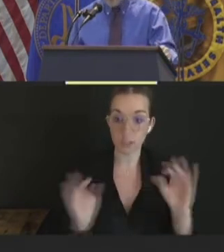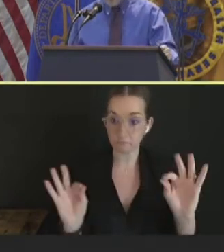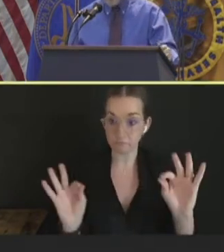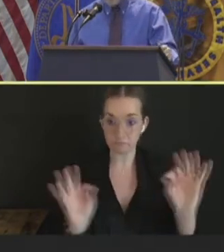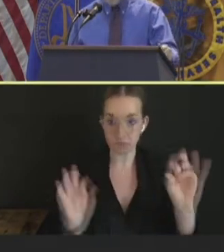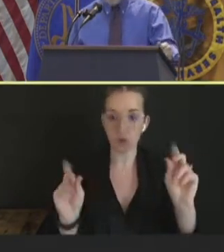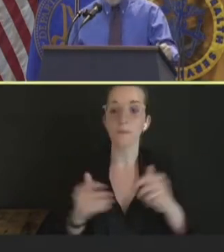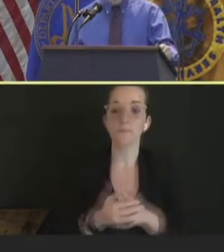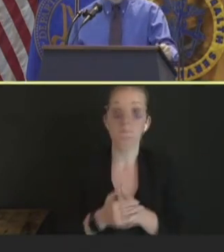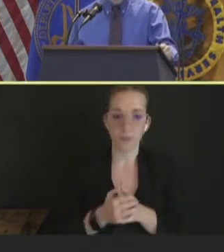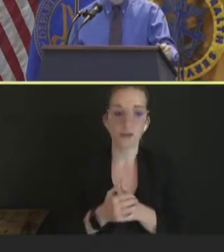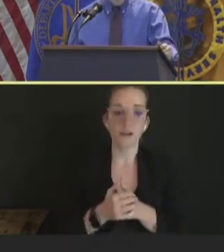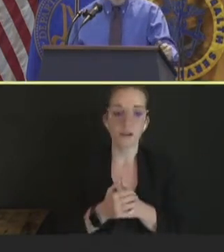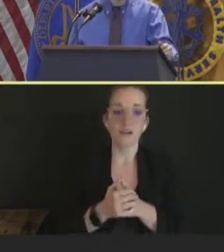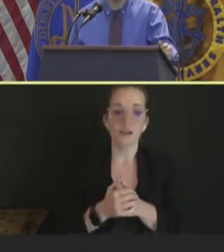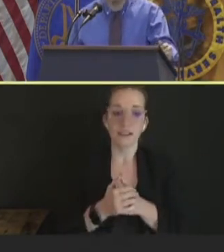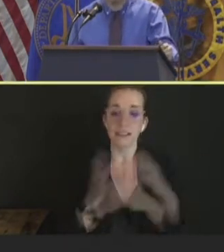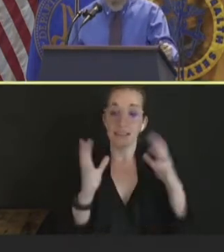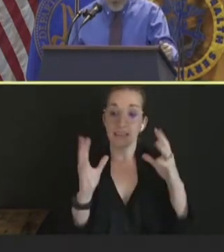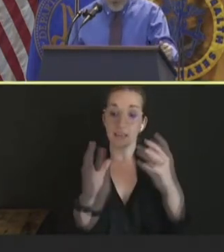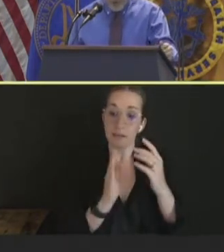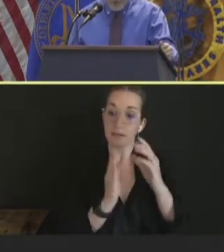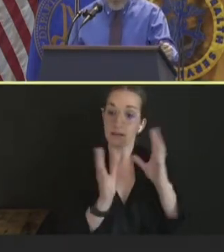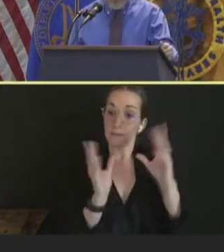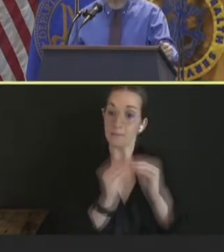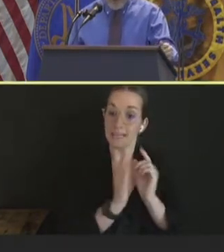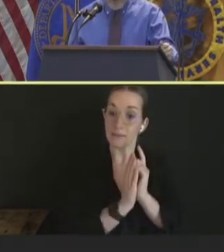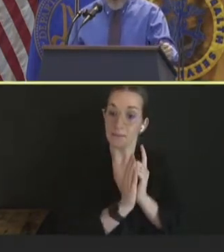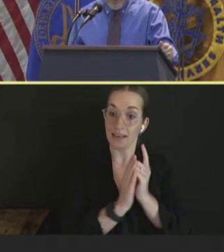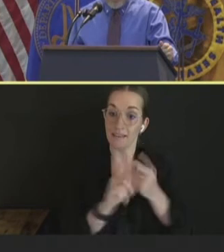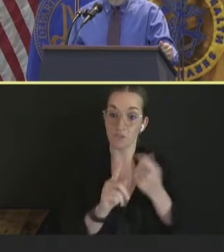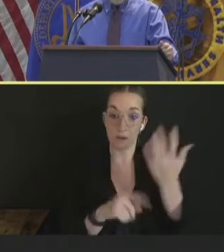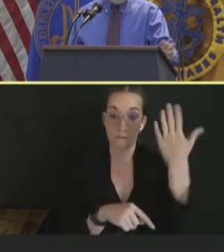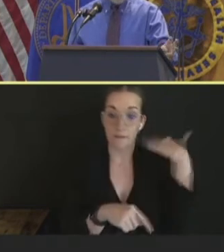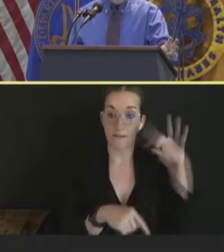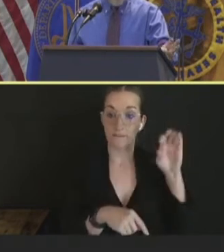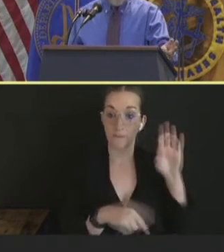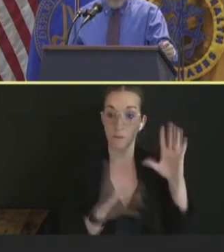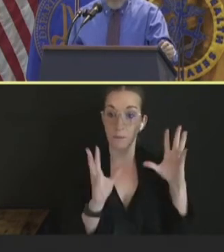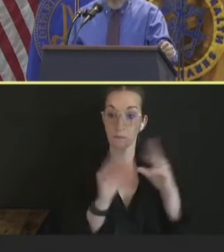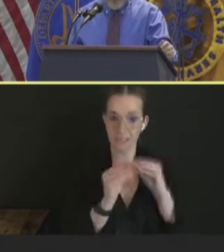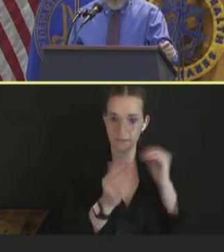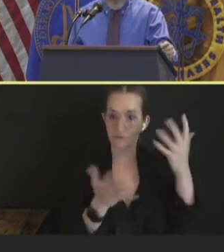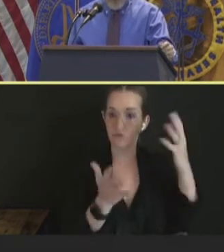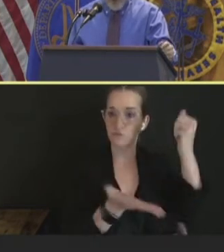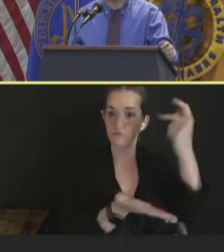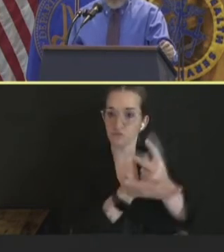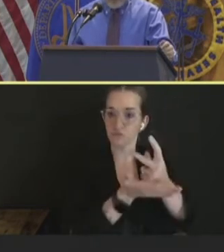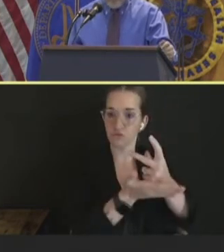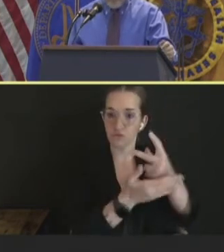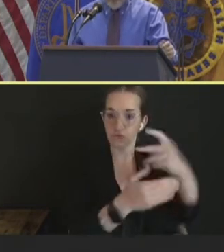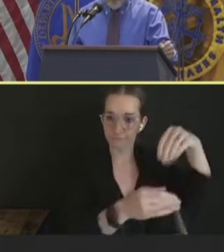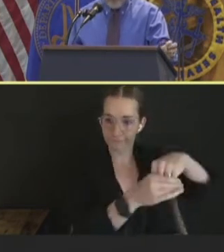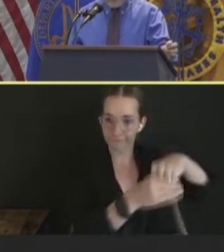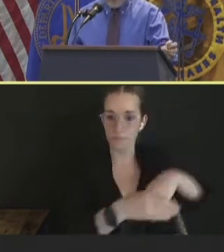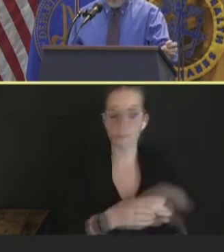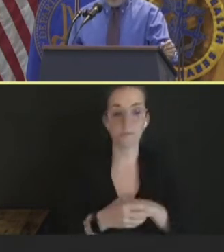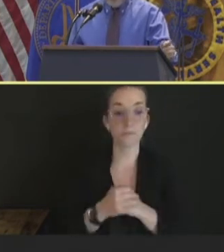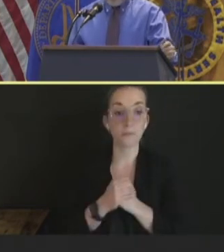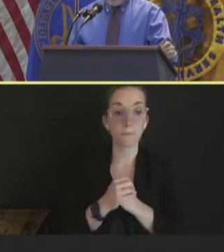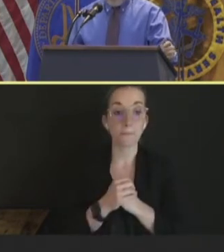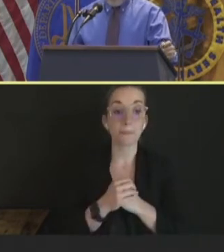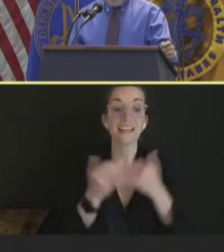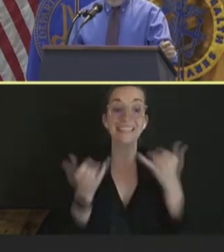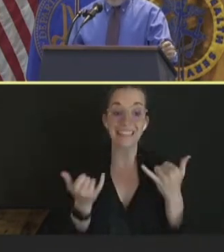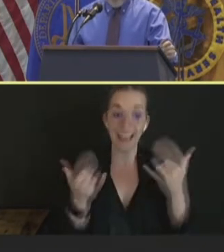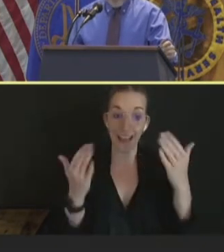All right, our minutes from the February meeting stand approved. Let's now talk for a moment about public comment. As always, members